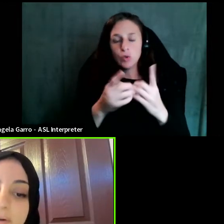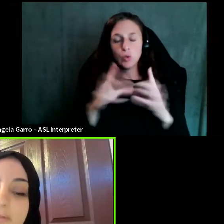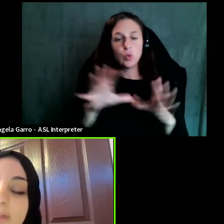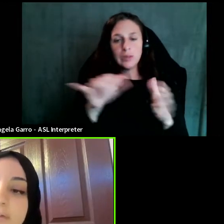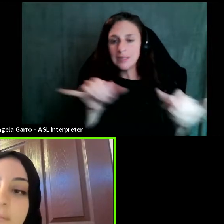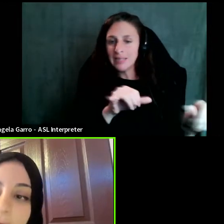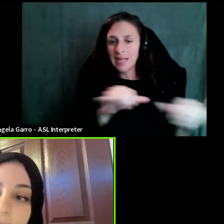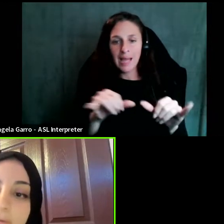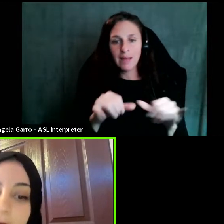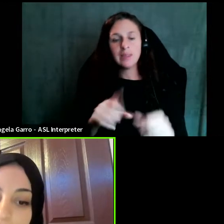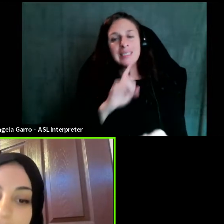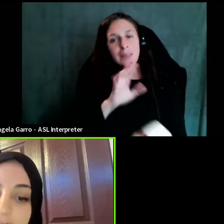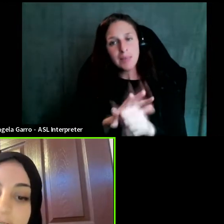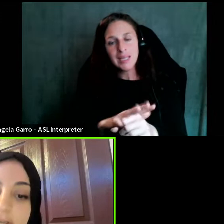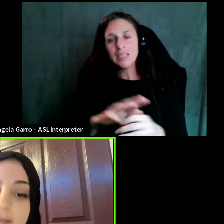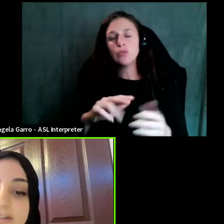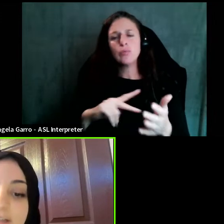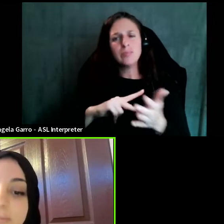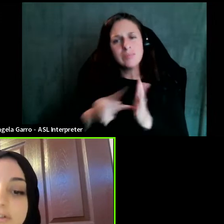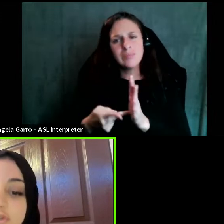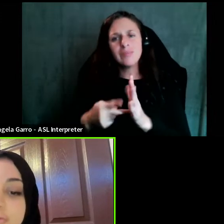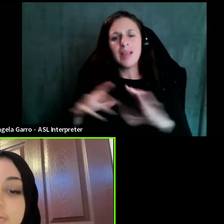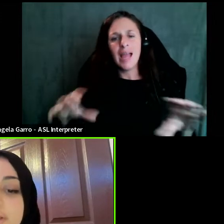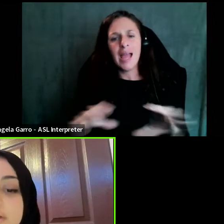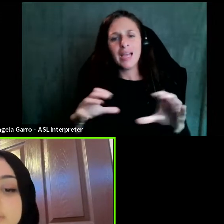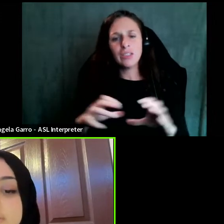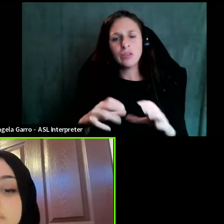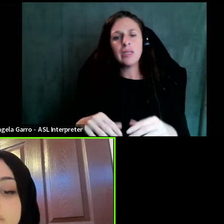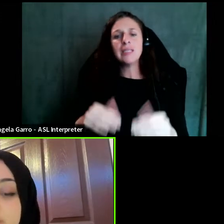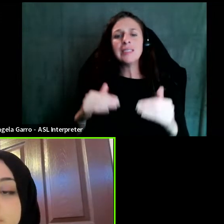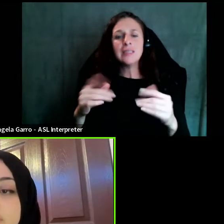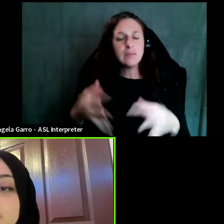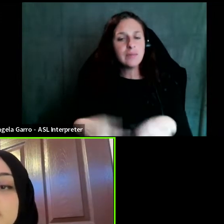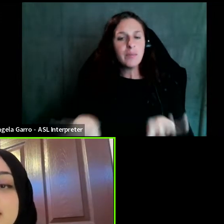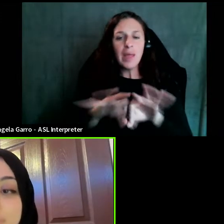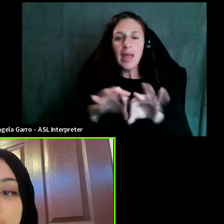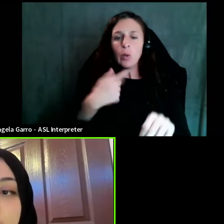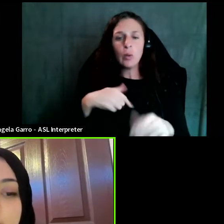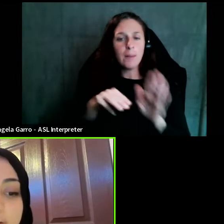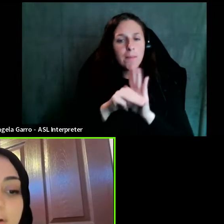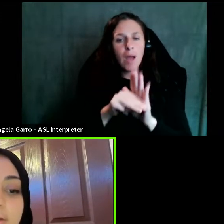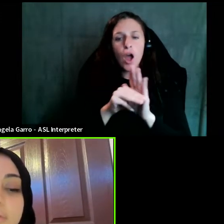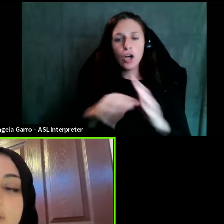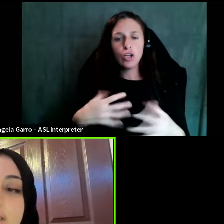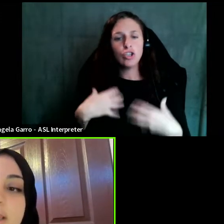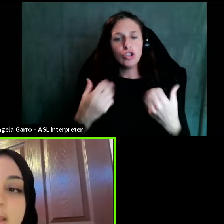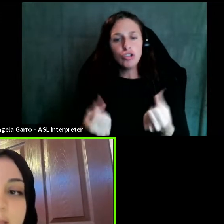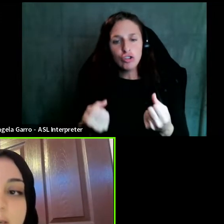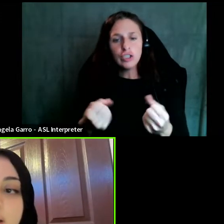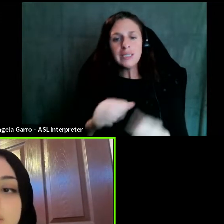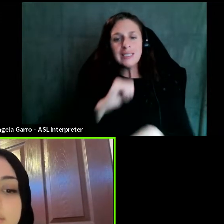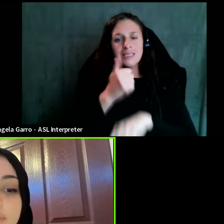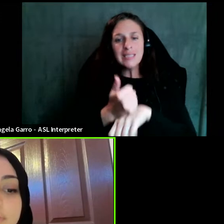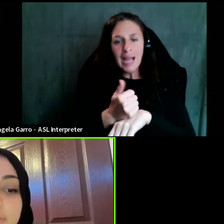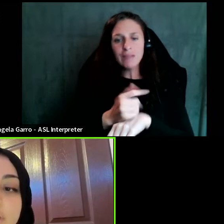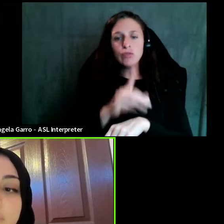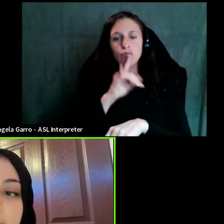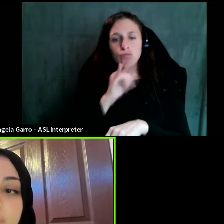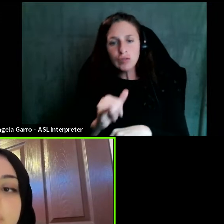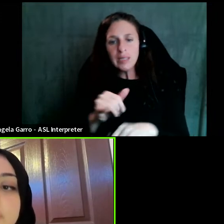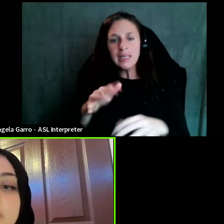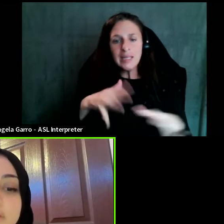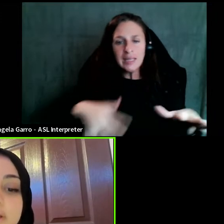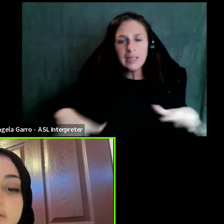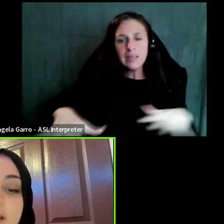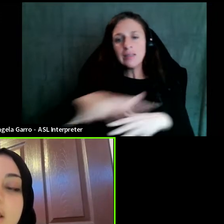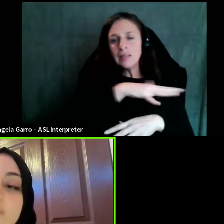is imperative that we model courage and establish truly inclusive environments for everyone in our community and not just a few. And I